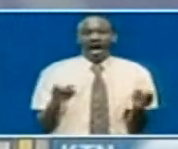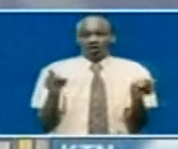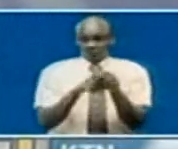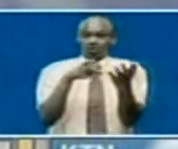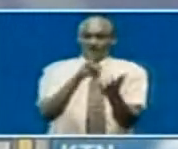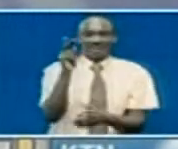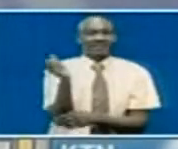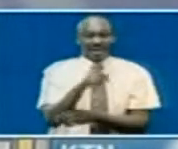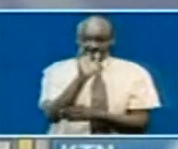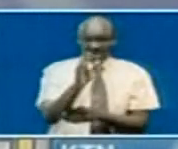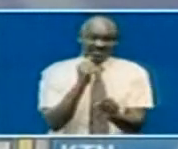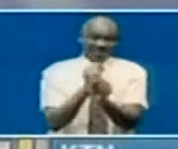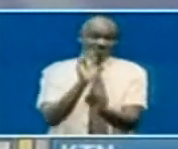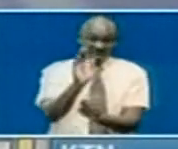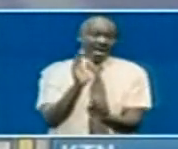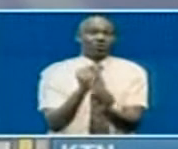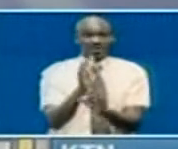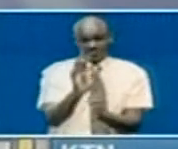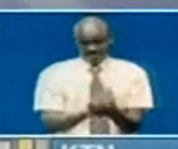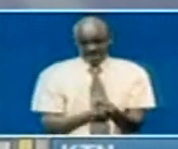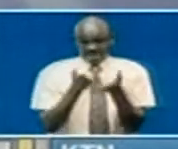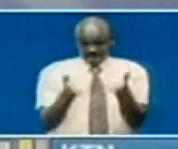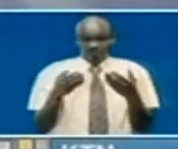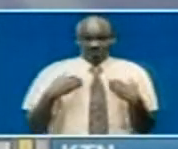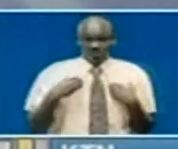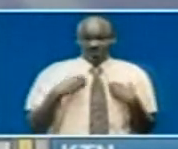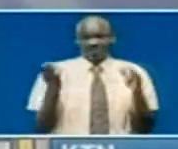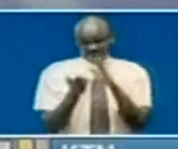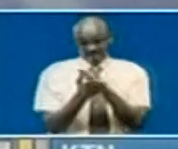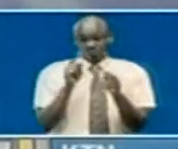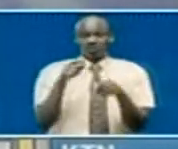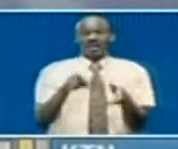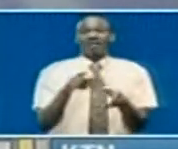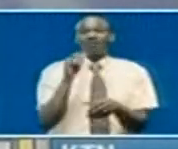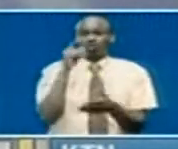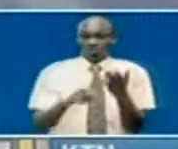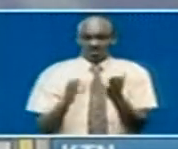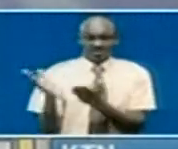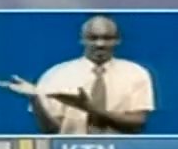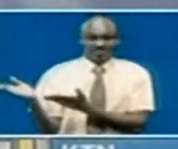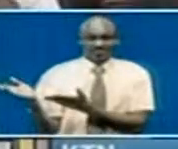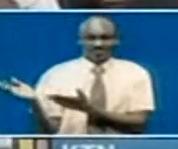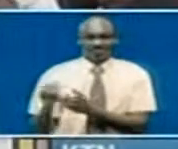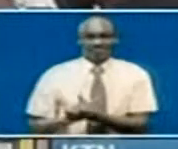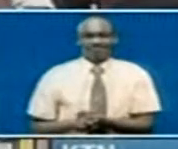pay salaries to their staff and workers. And here is the piece that I filed early in the day.